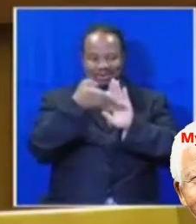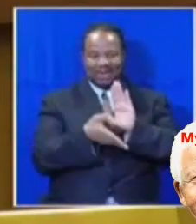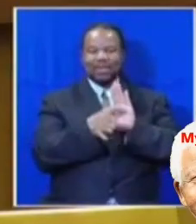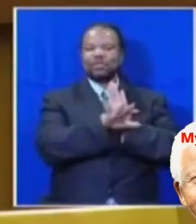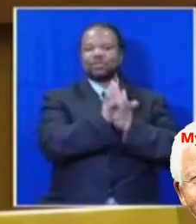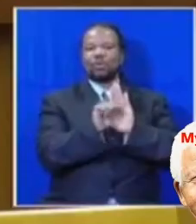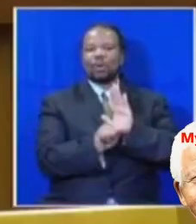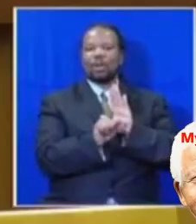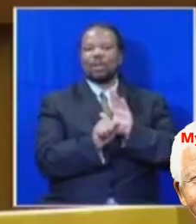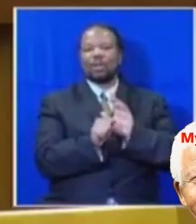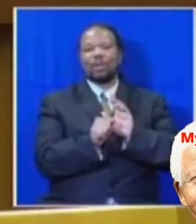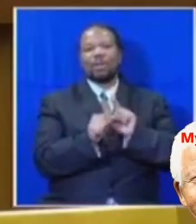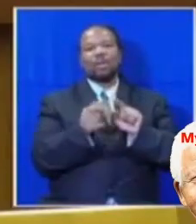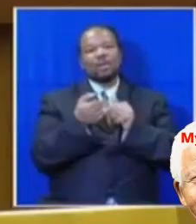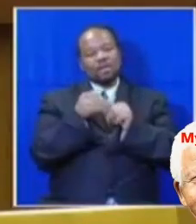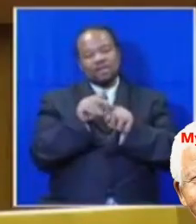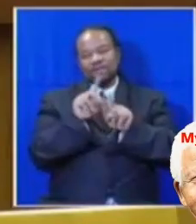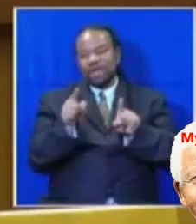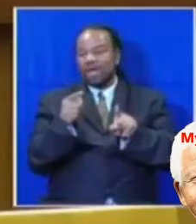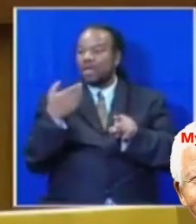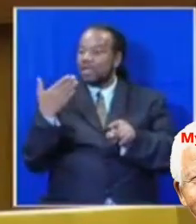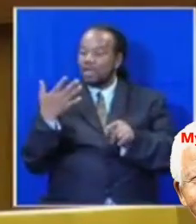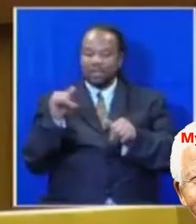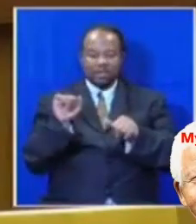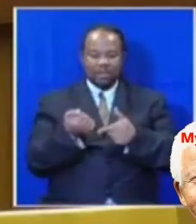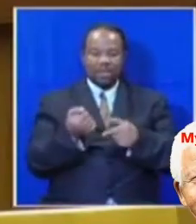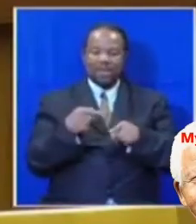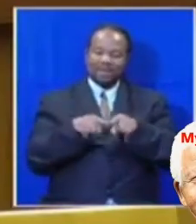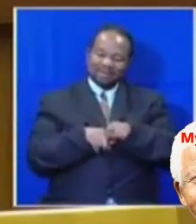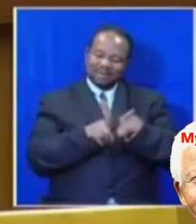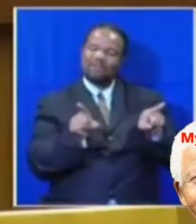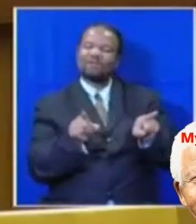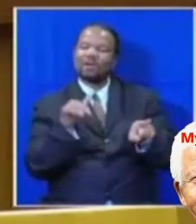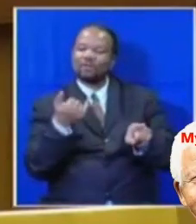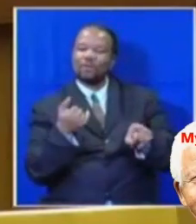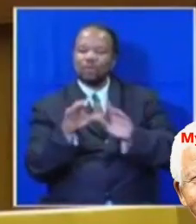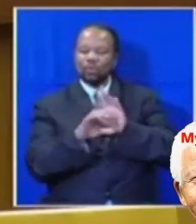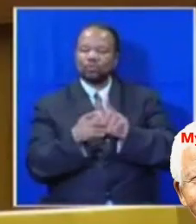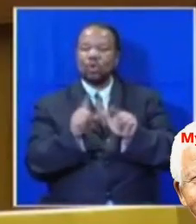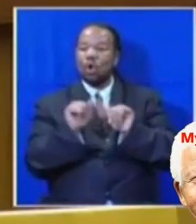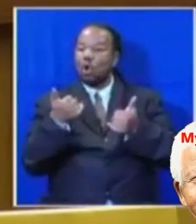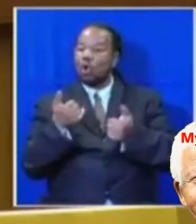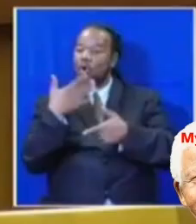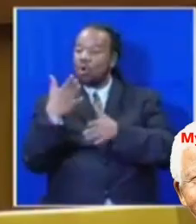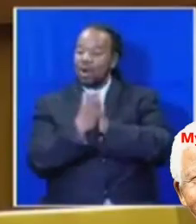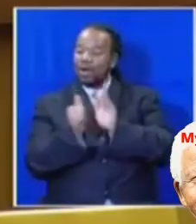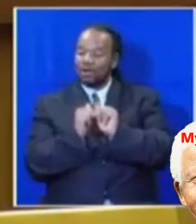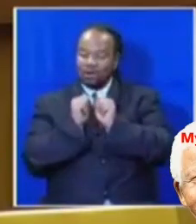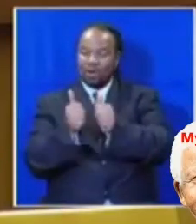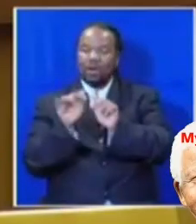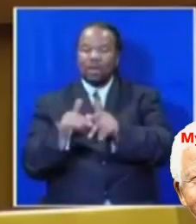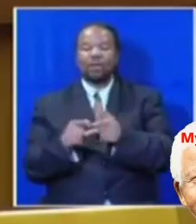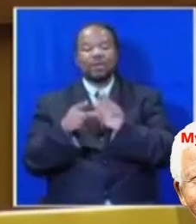unless it is inconsistent with the Constitution or Act of Parliament. Furthermore, Section 4 of